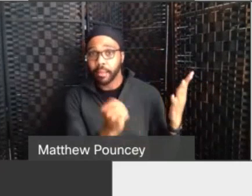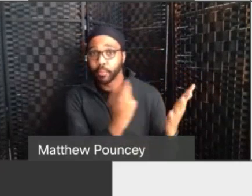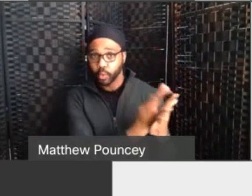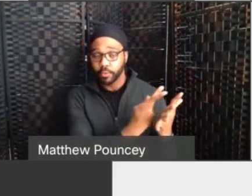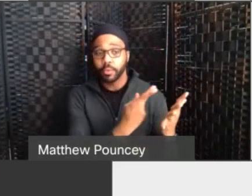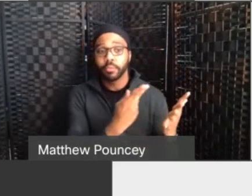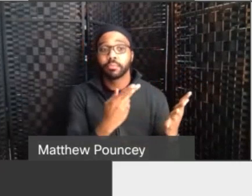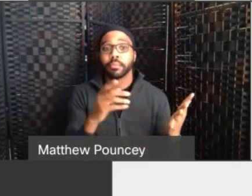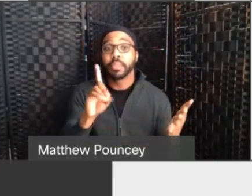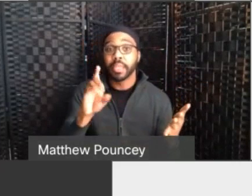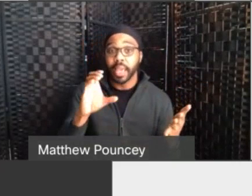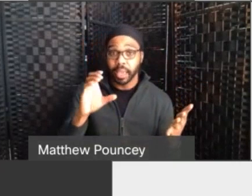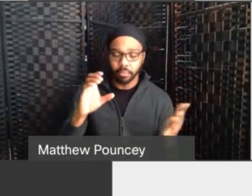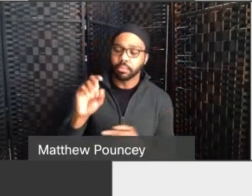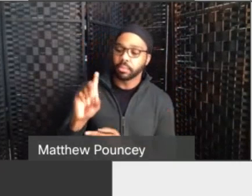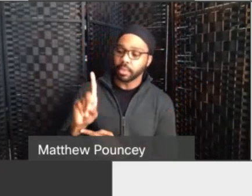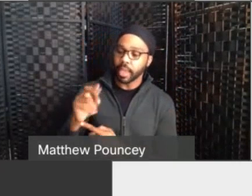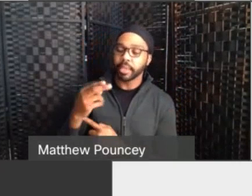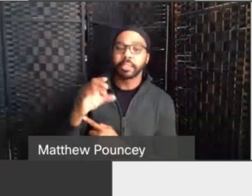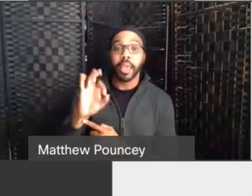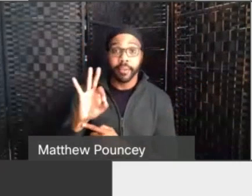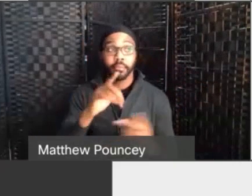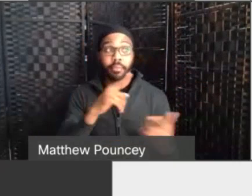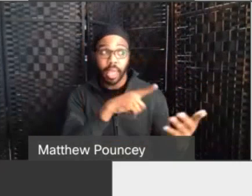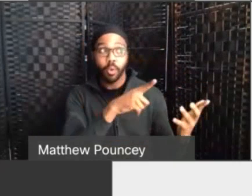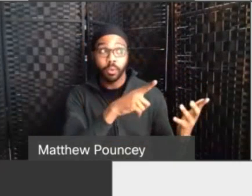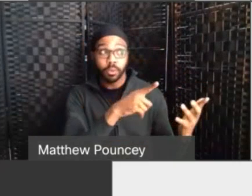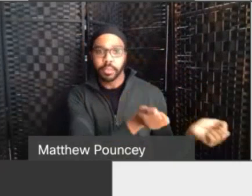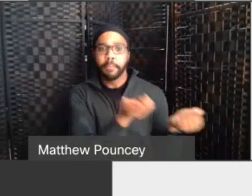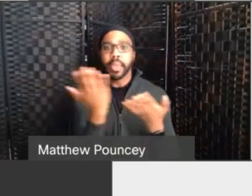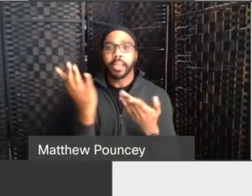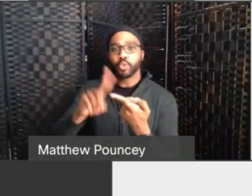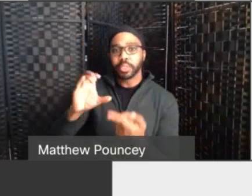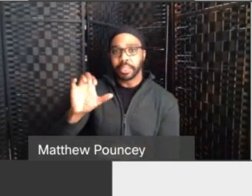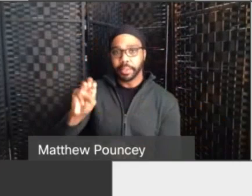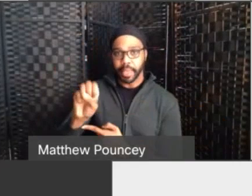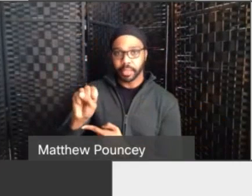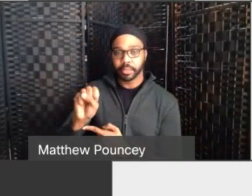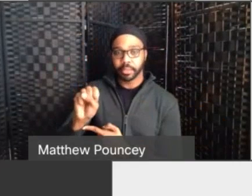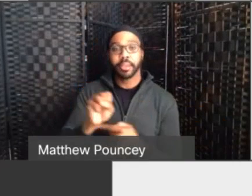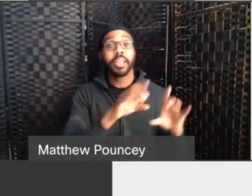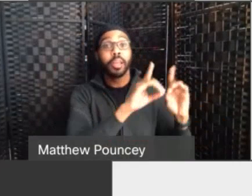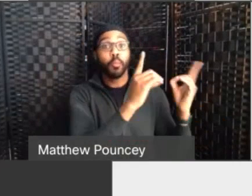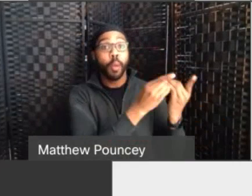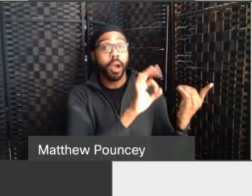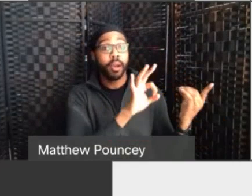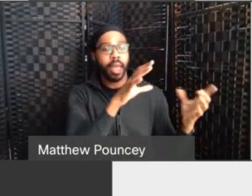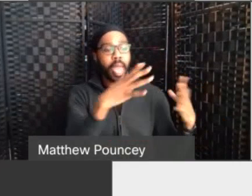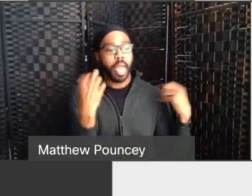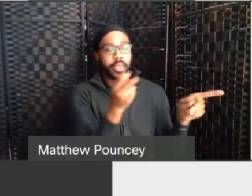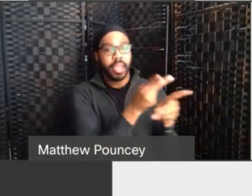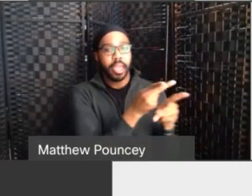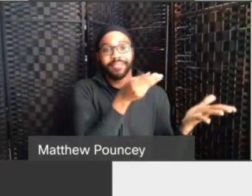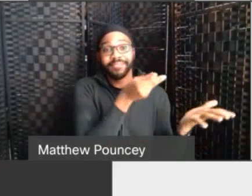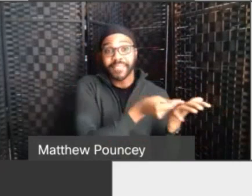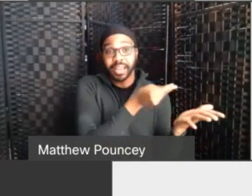so DHCF will then submit it to CMS. I'm sorry, Department of Healthcare Finance will submit